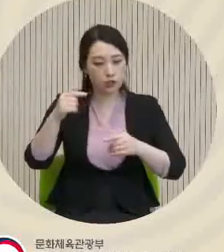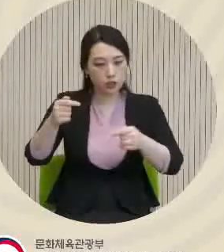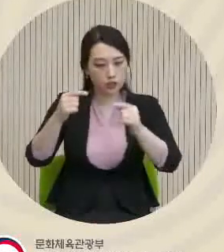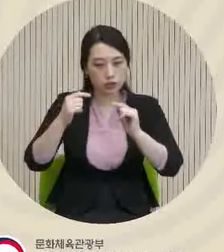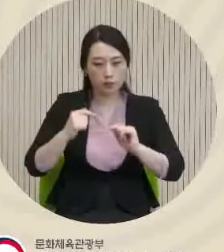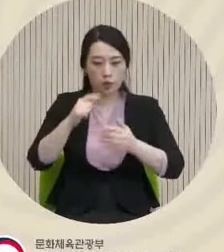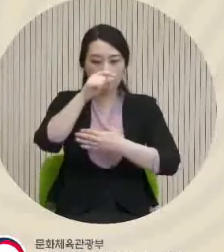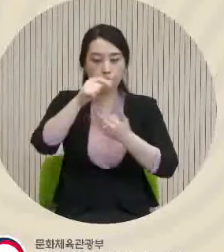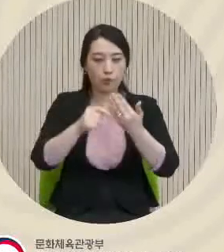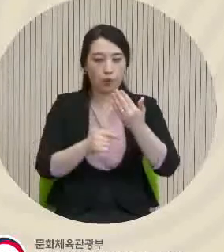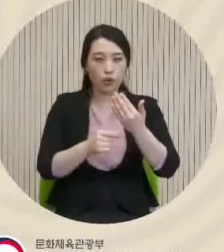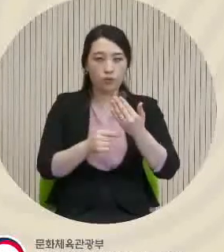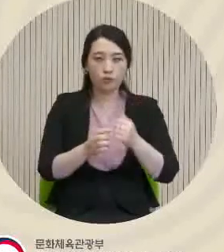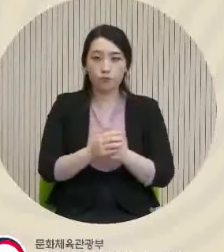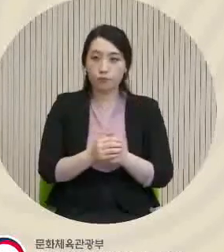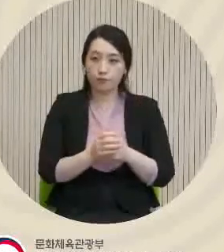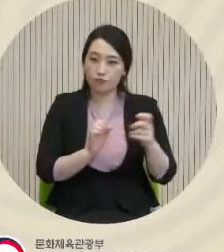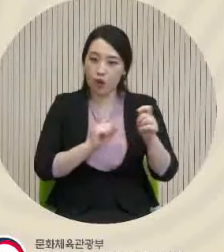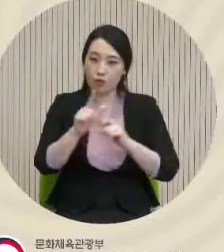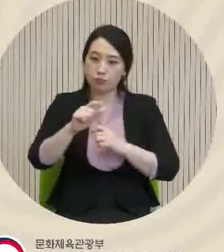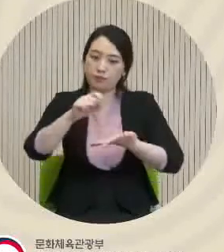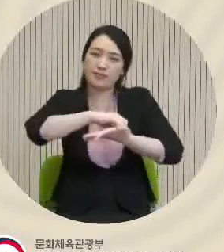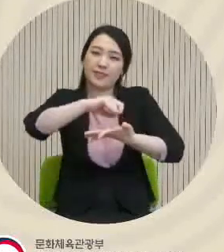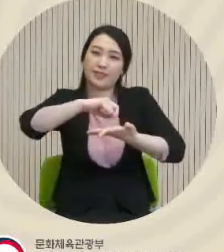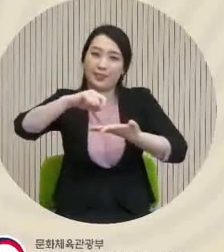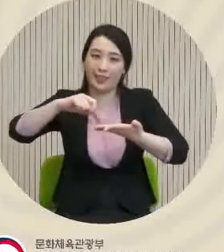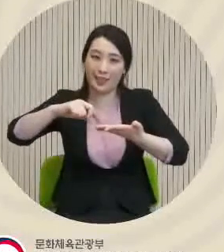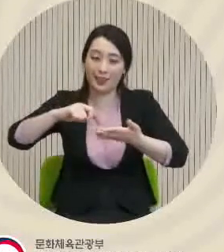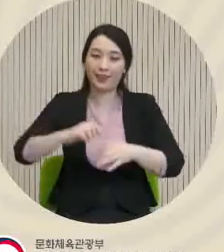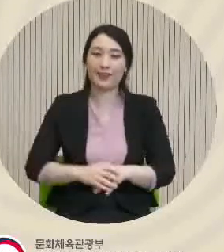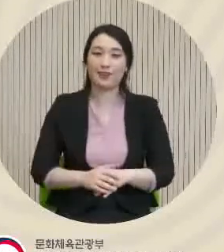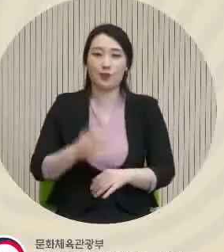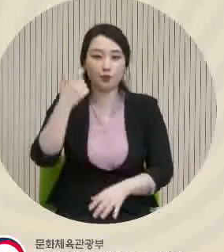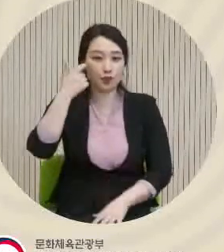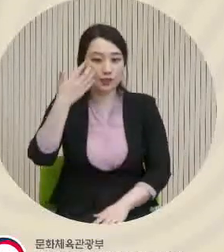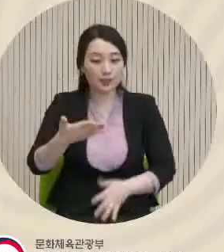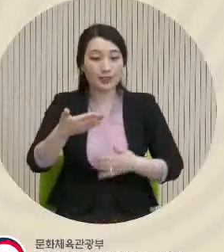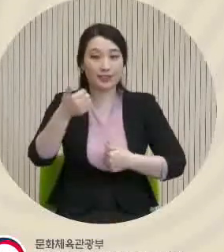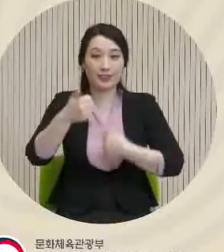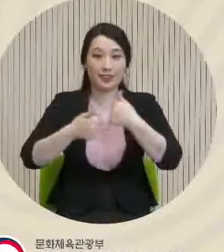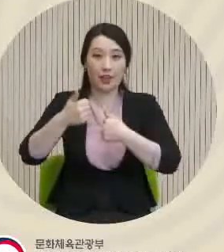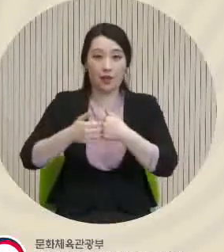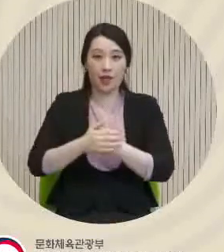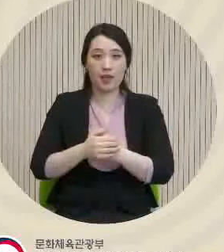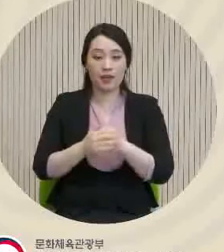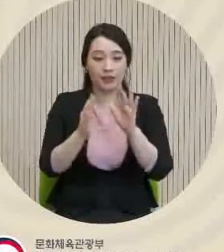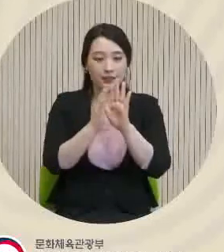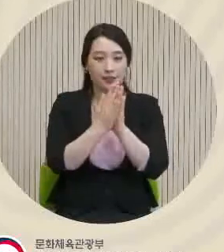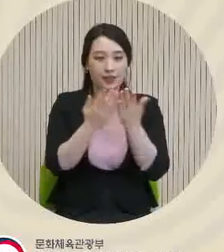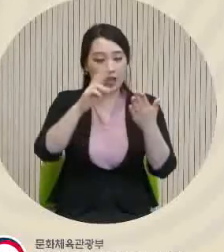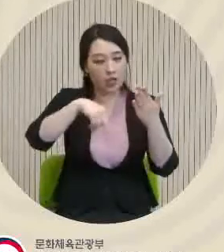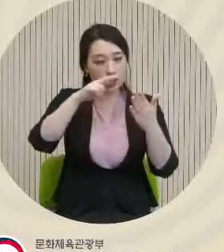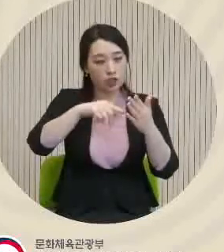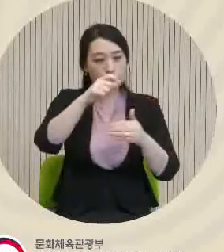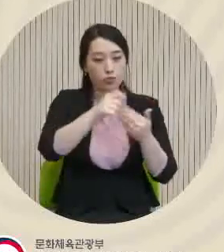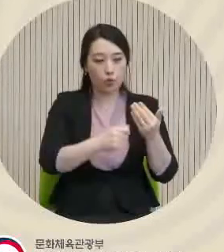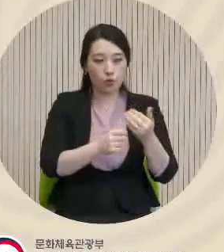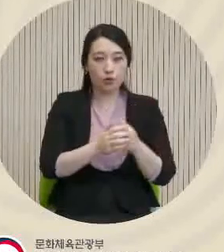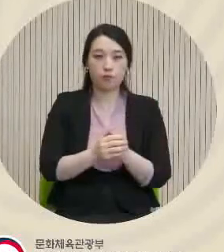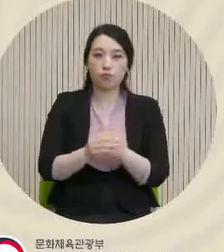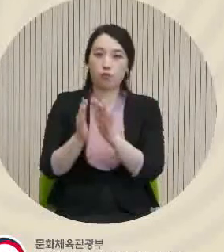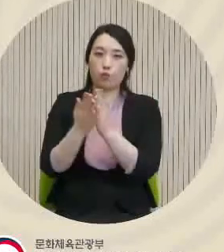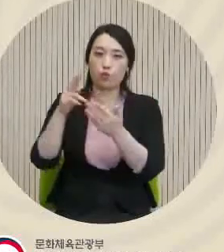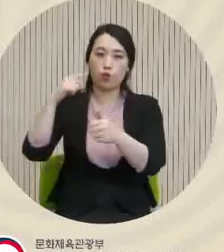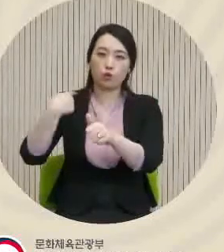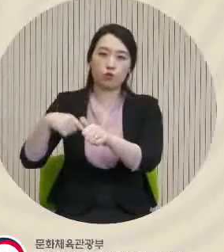So people participated in the reading programs, and most of them are including the book reports